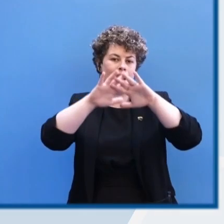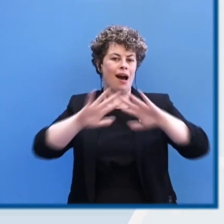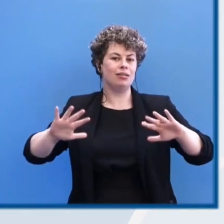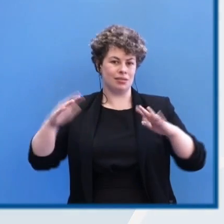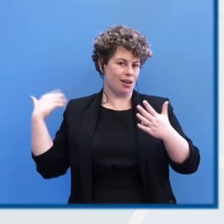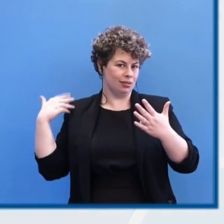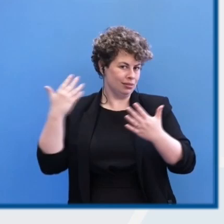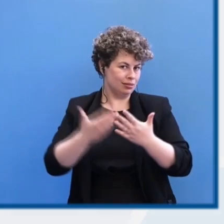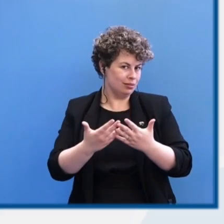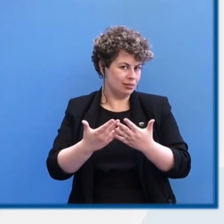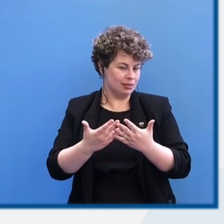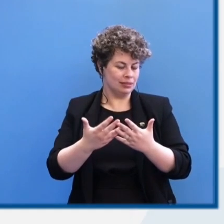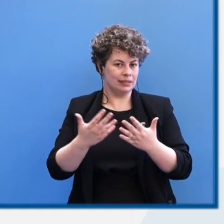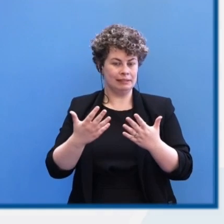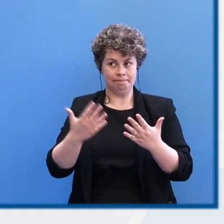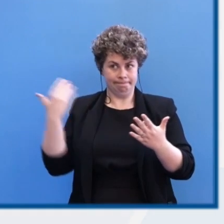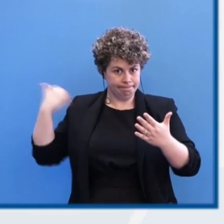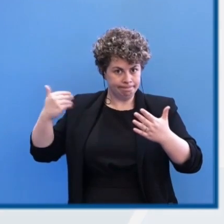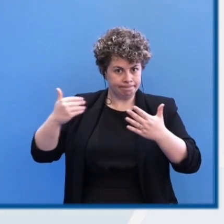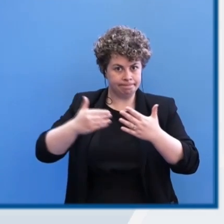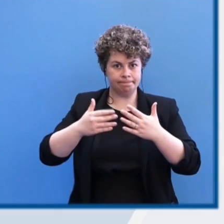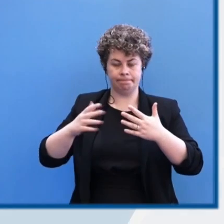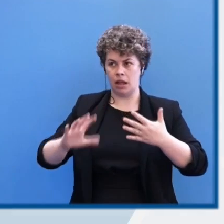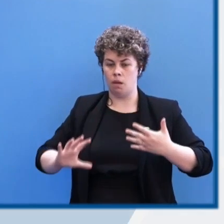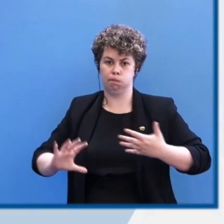comes to response, have learned, is that the